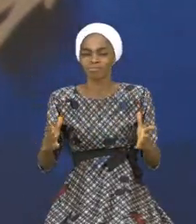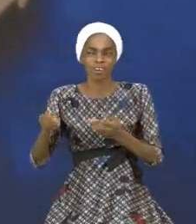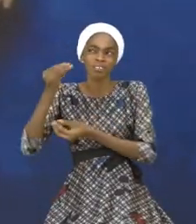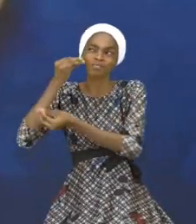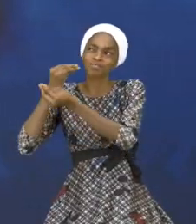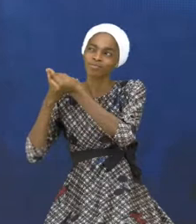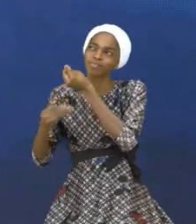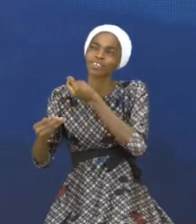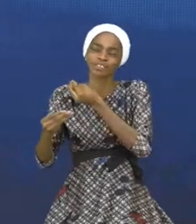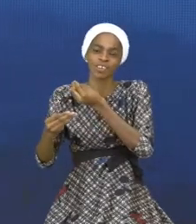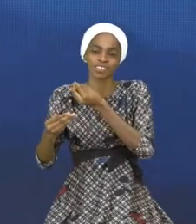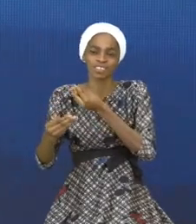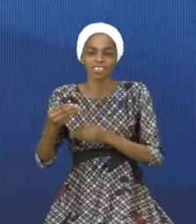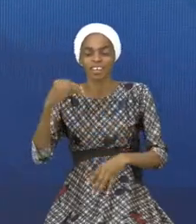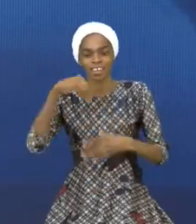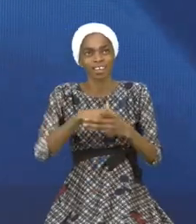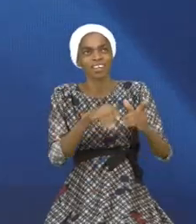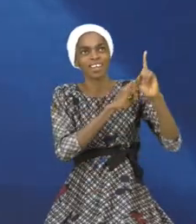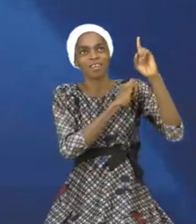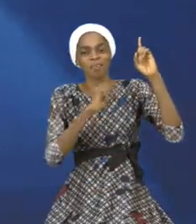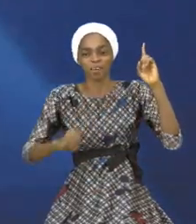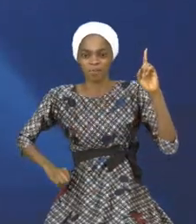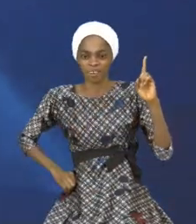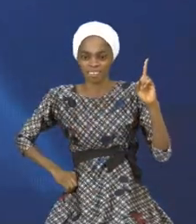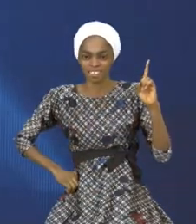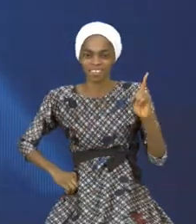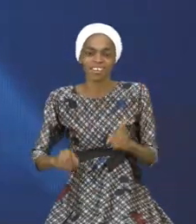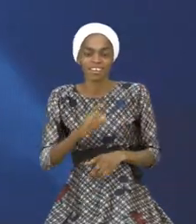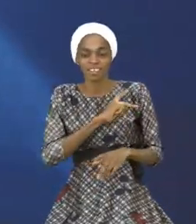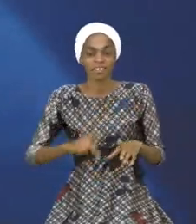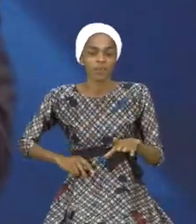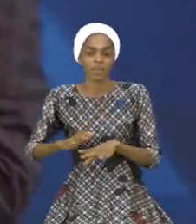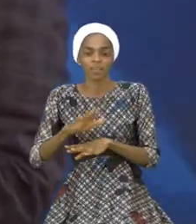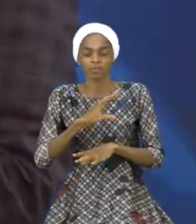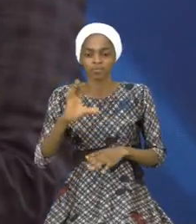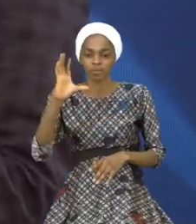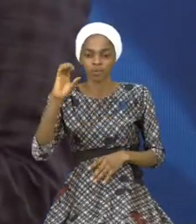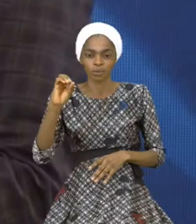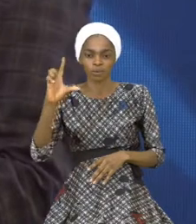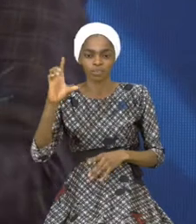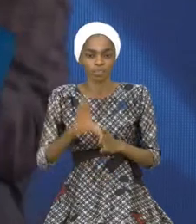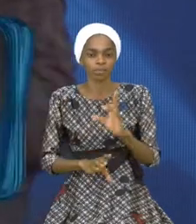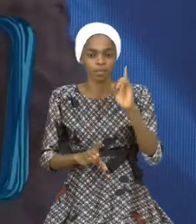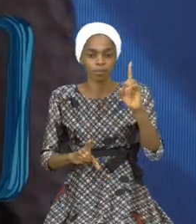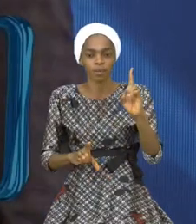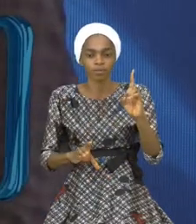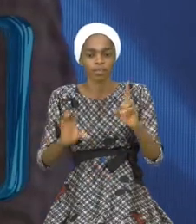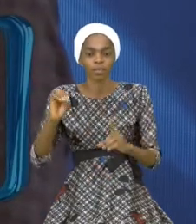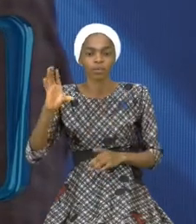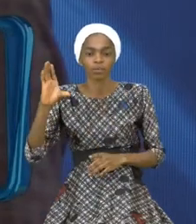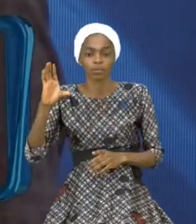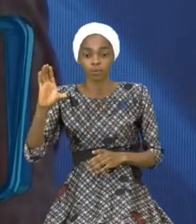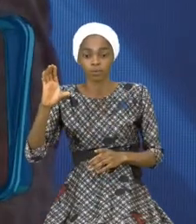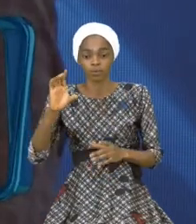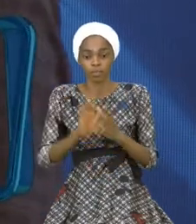birthrights in Emmanuel's kingdom. Look at Colossians chapter 1, reading from verse